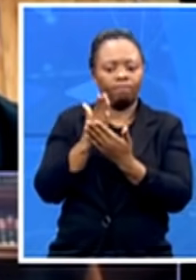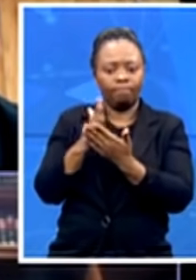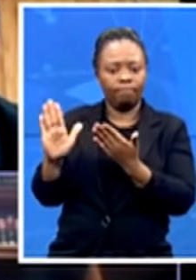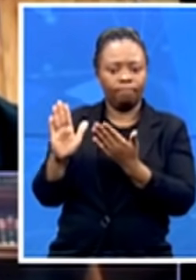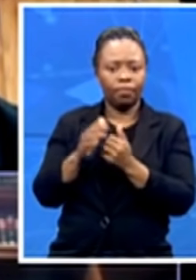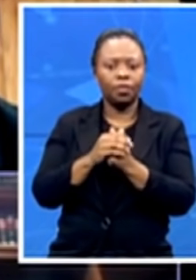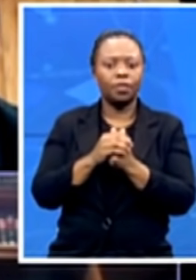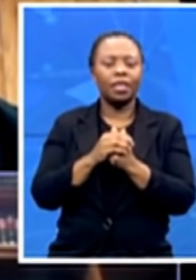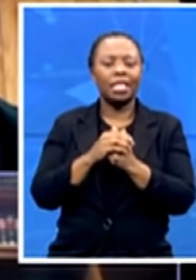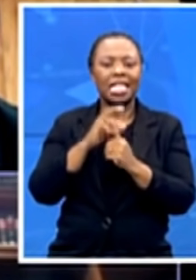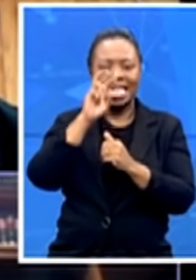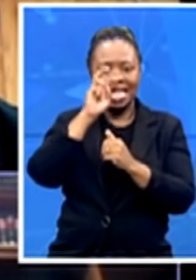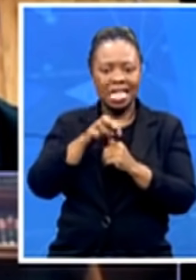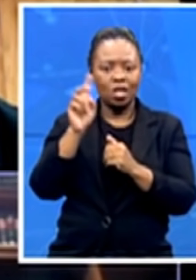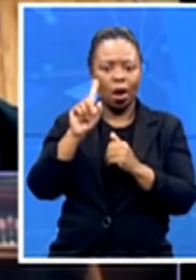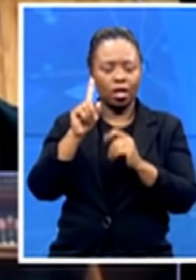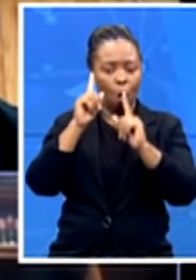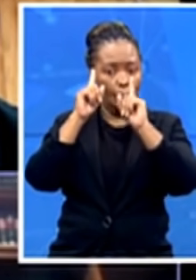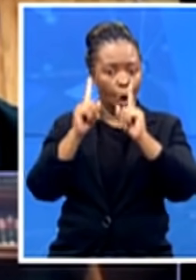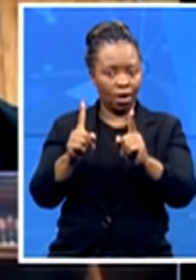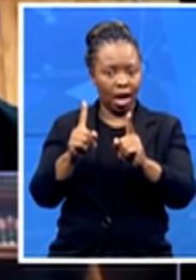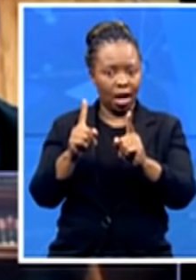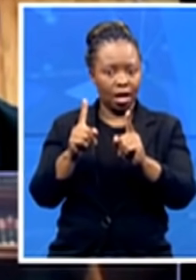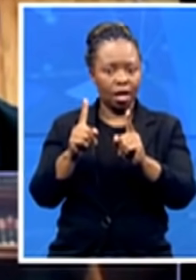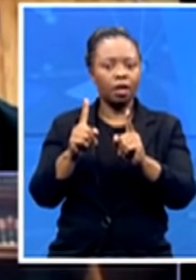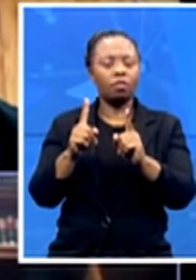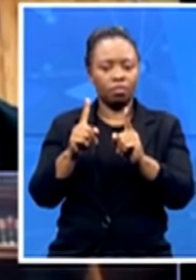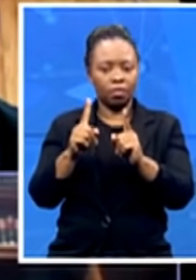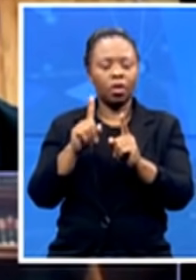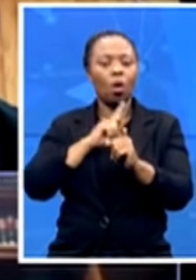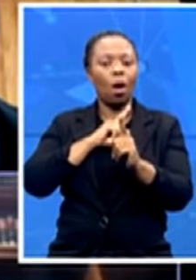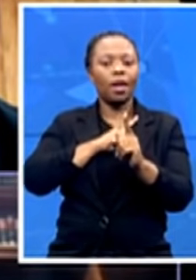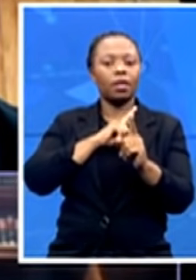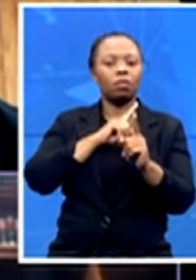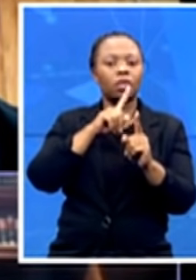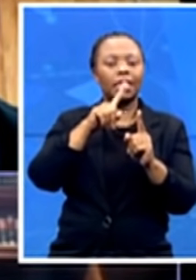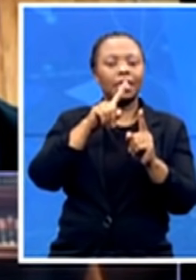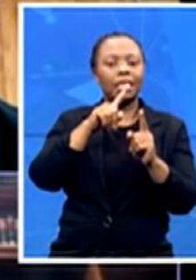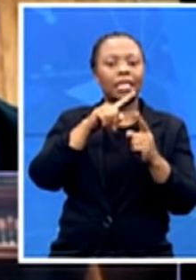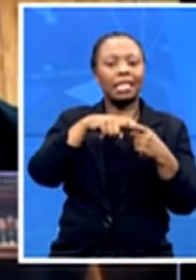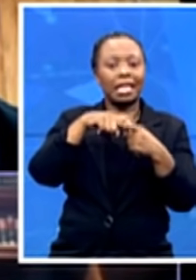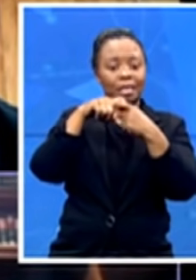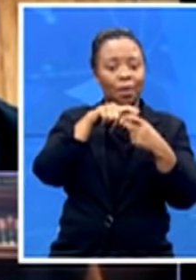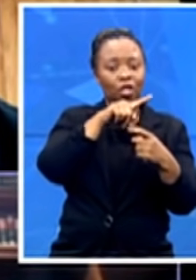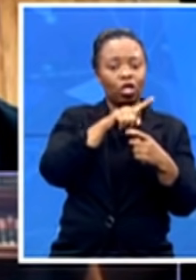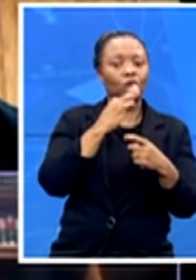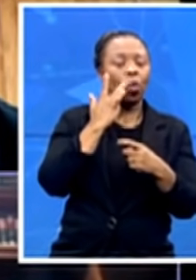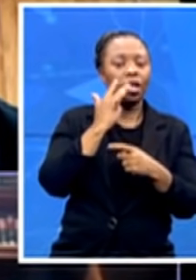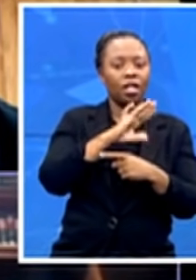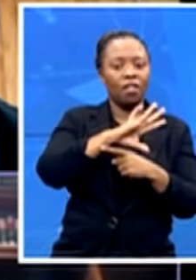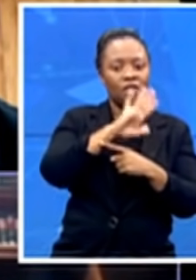declaring the suspension letter issued by the second respondent on the 5th of May to be unlawful,